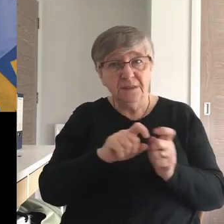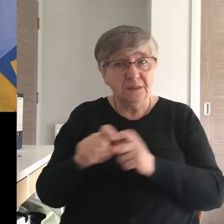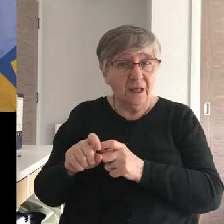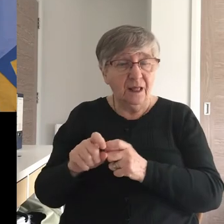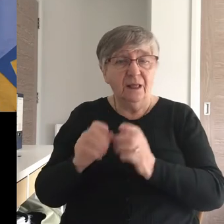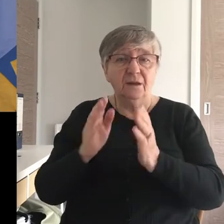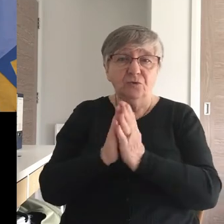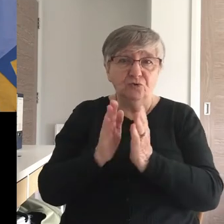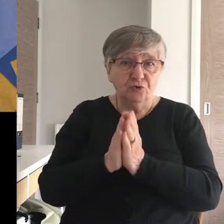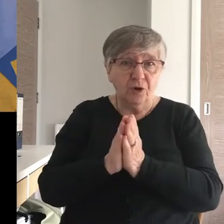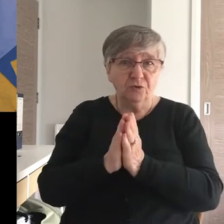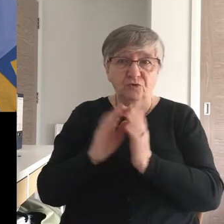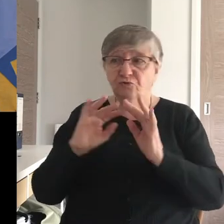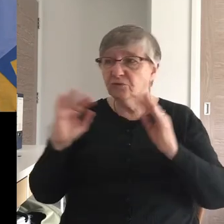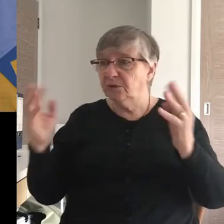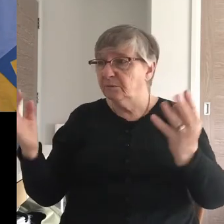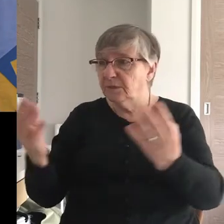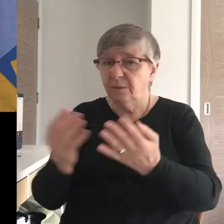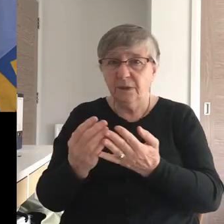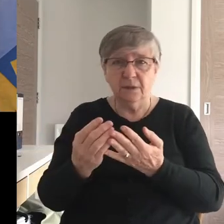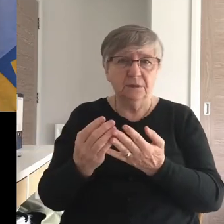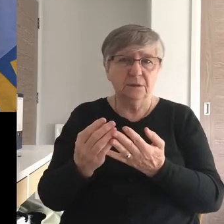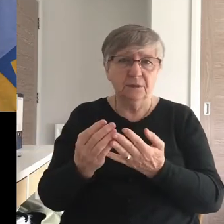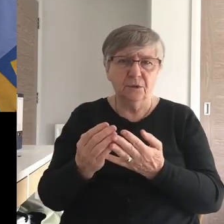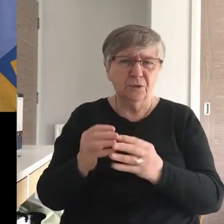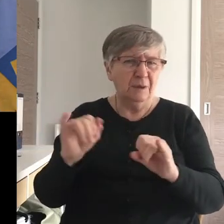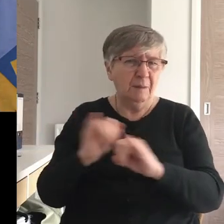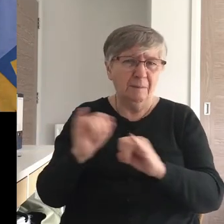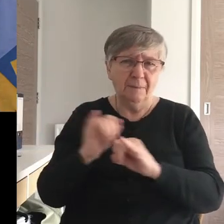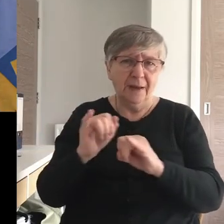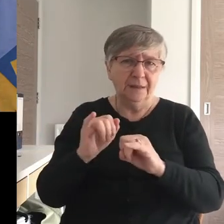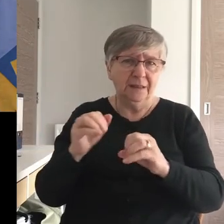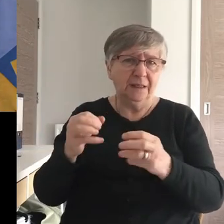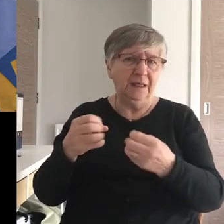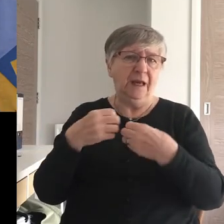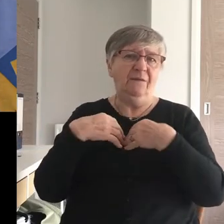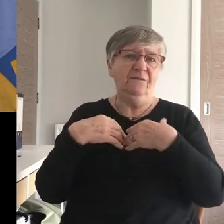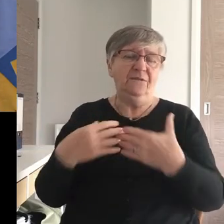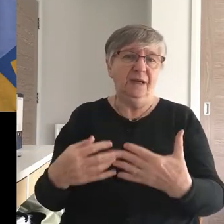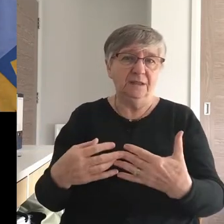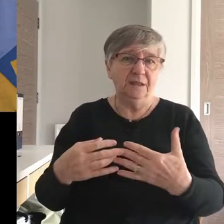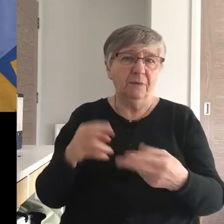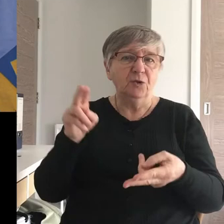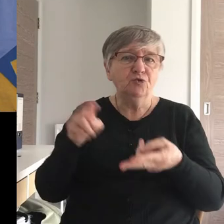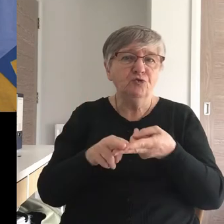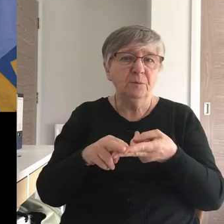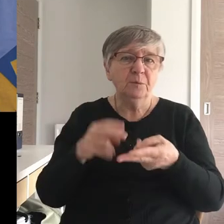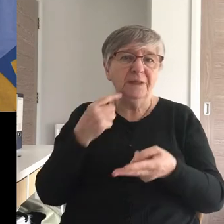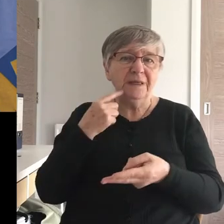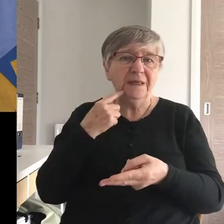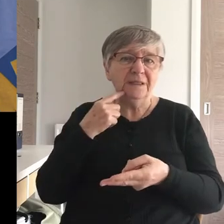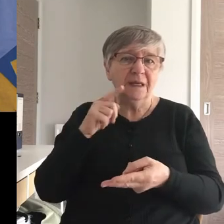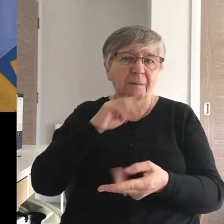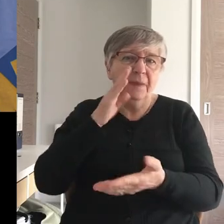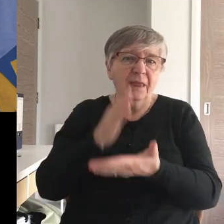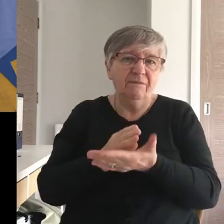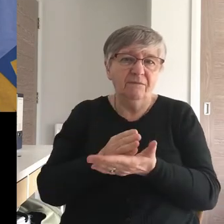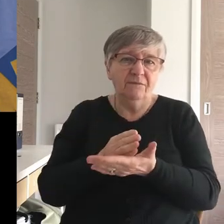and society around us is badly infected by cheap, easy believism.